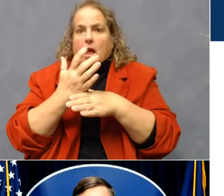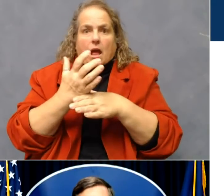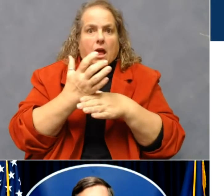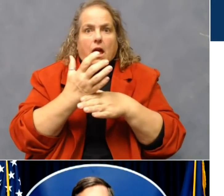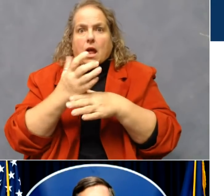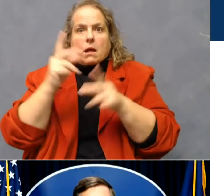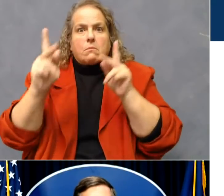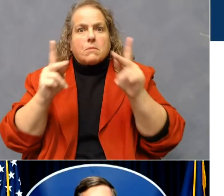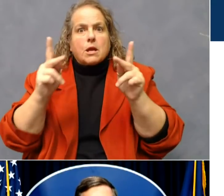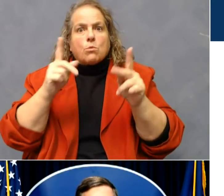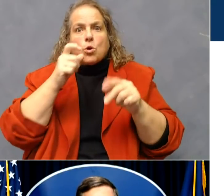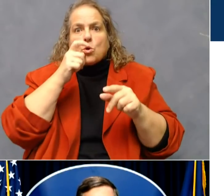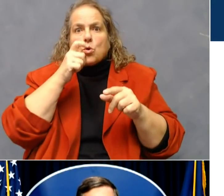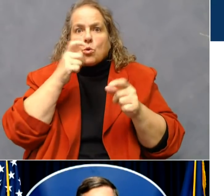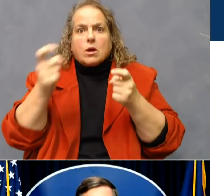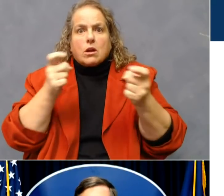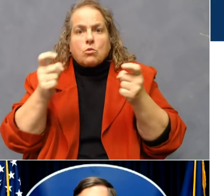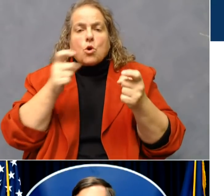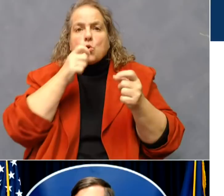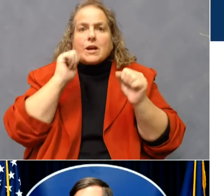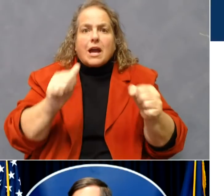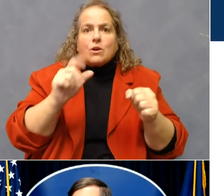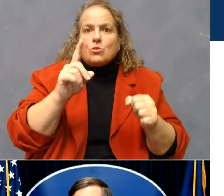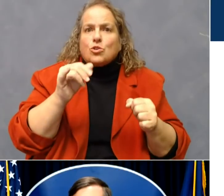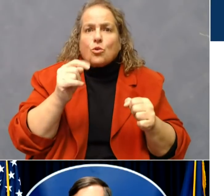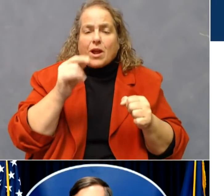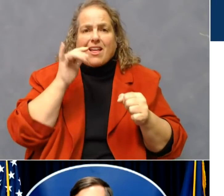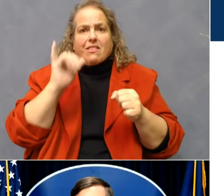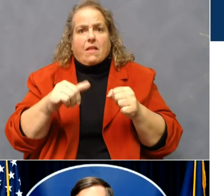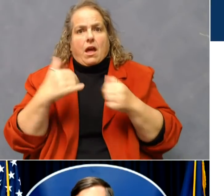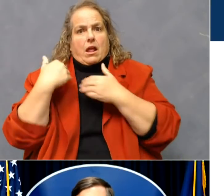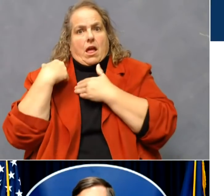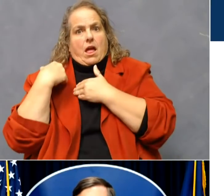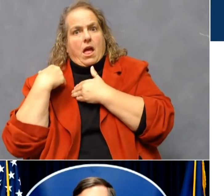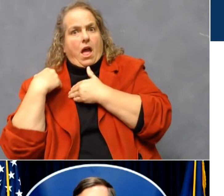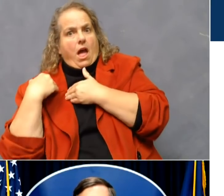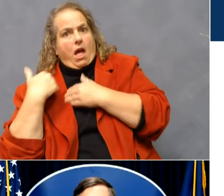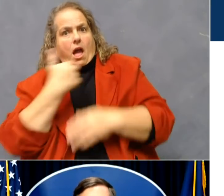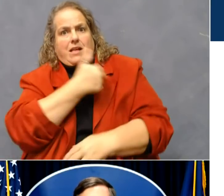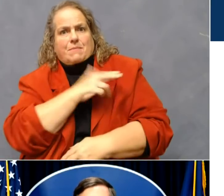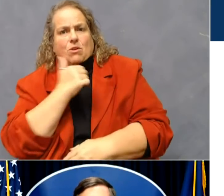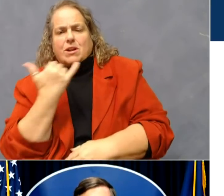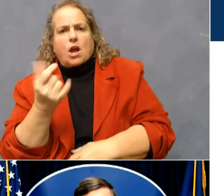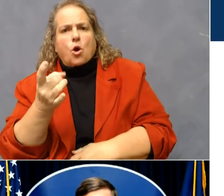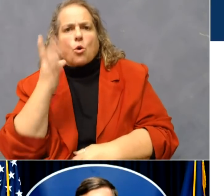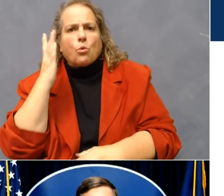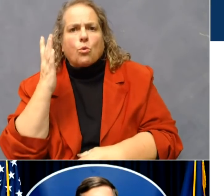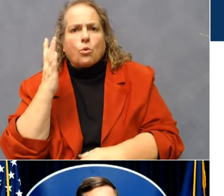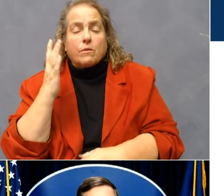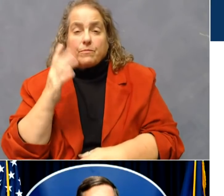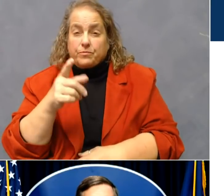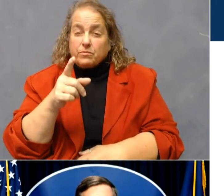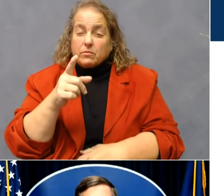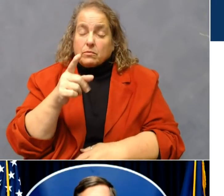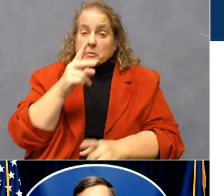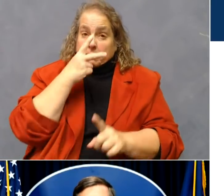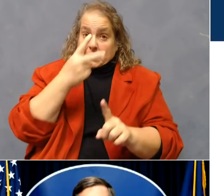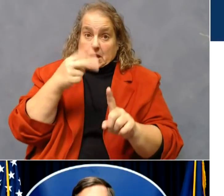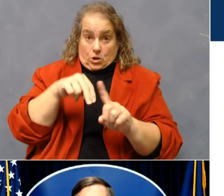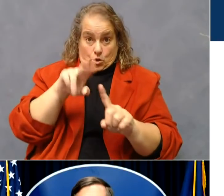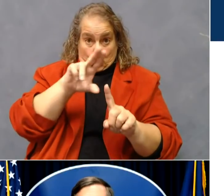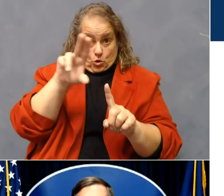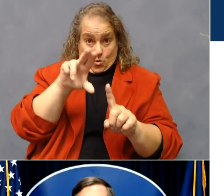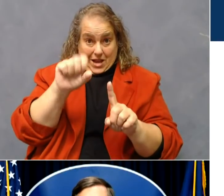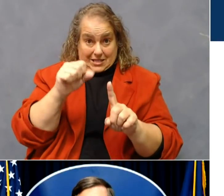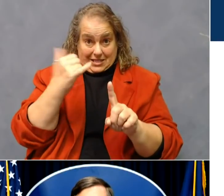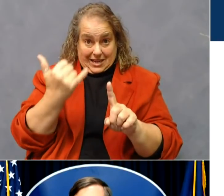and eventually decrease this demand. They were talking in the United States right now. There are more people hospitalized for COVID than ever